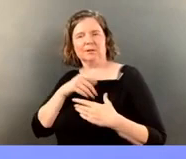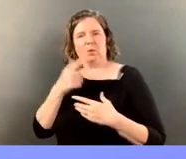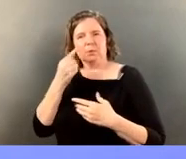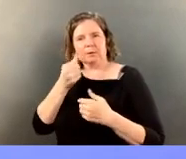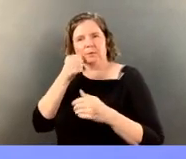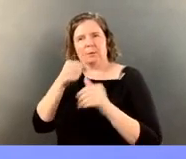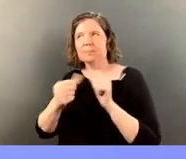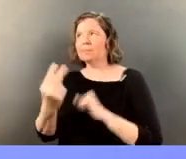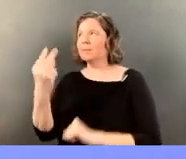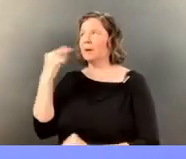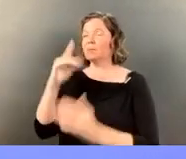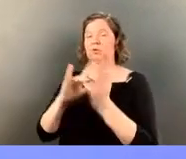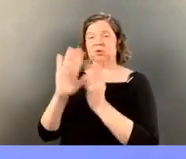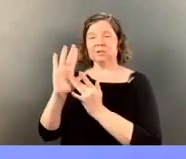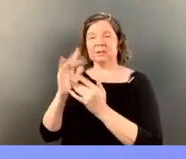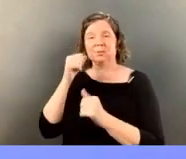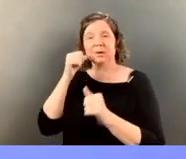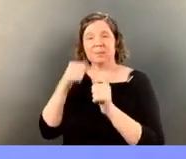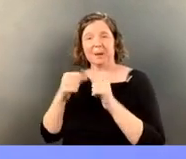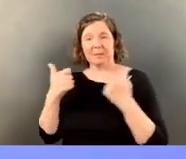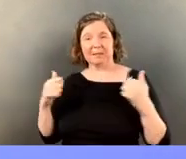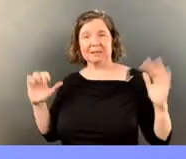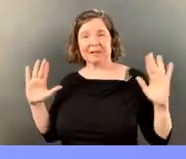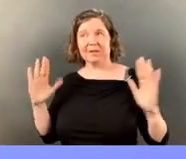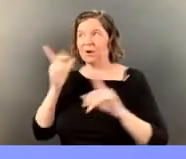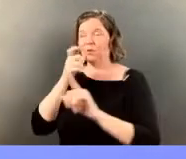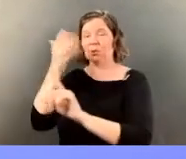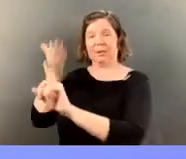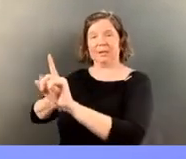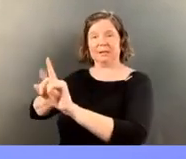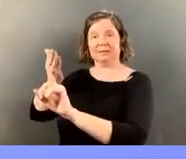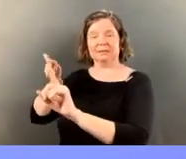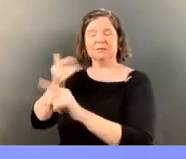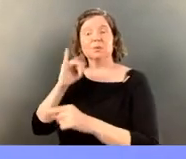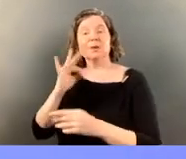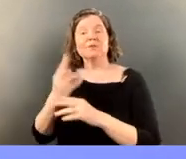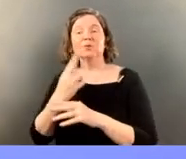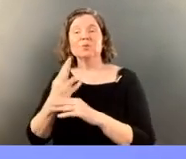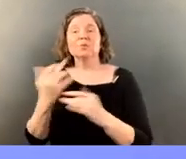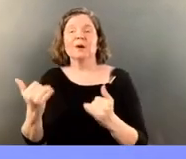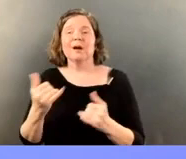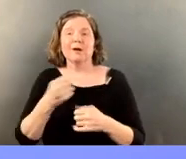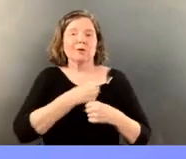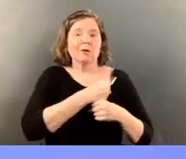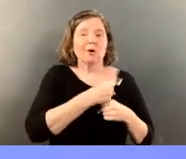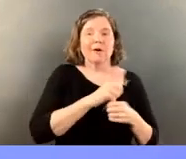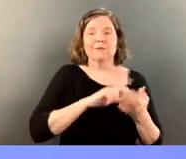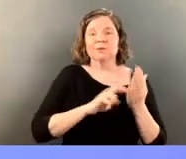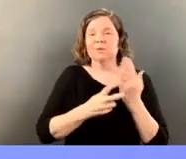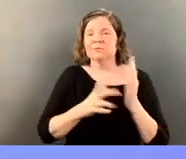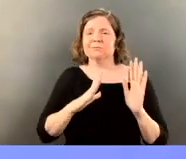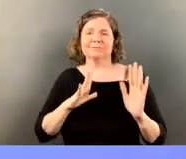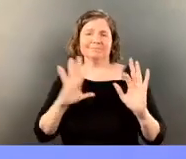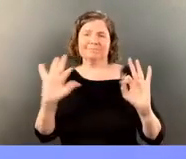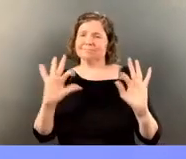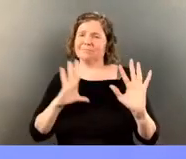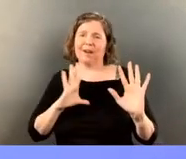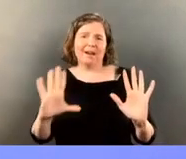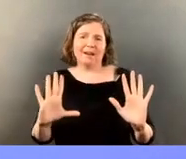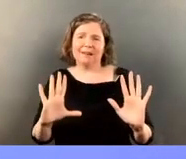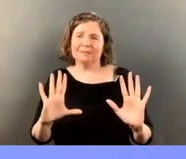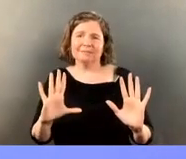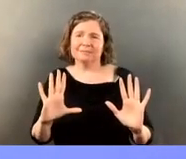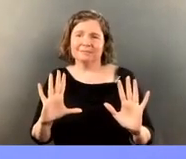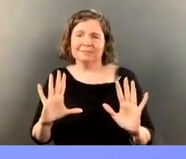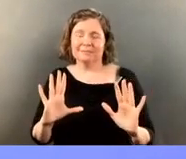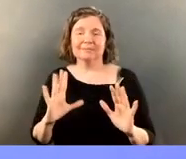remembering Jesus, remembering his sacrifice and who he is. And so if you're using right now coffee and toast, that's so fine and so cool with